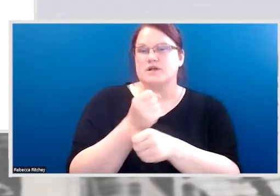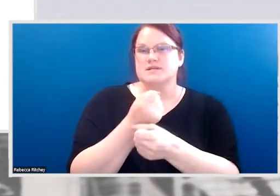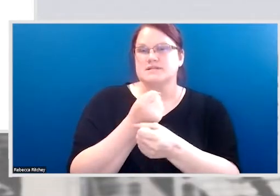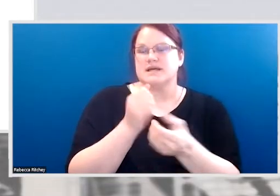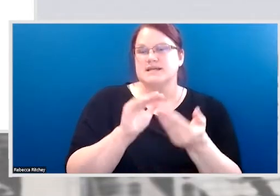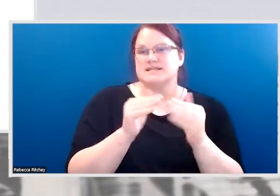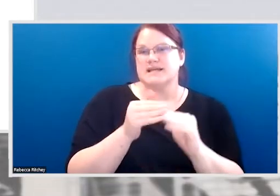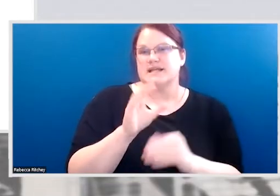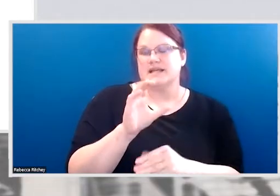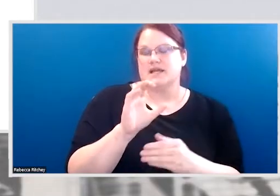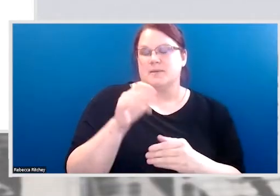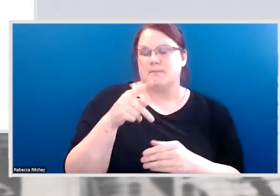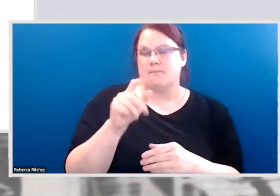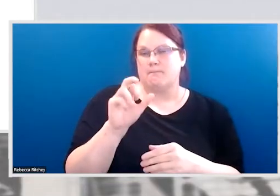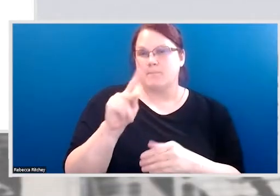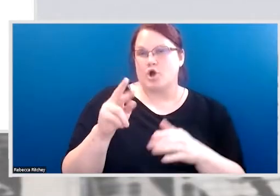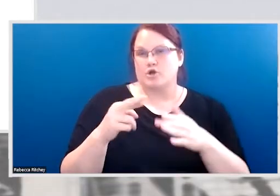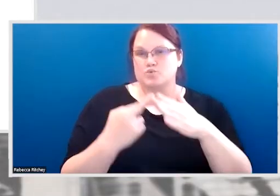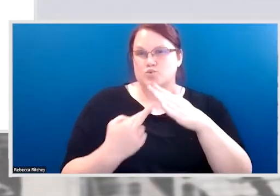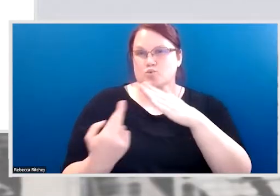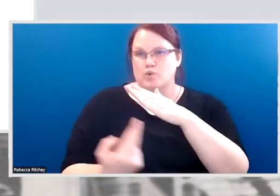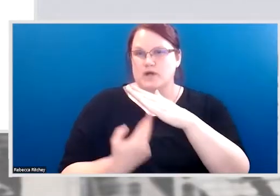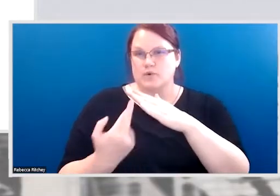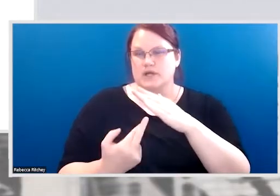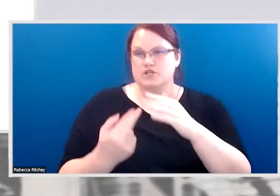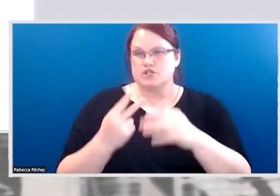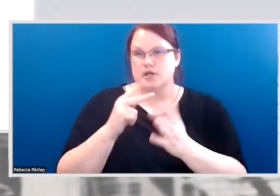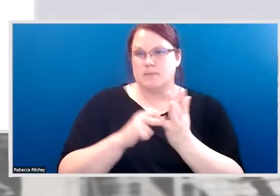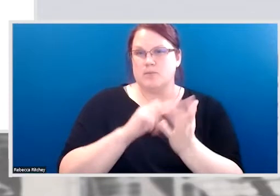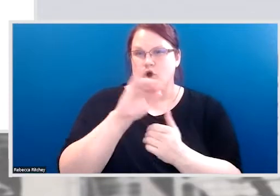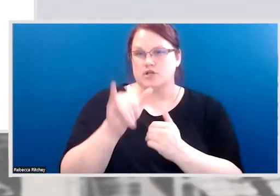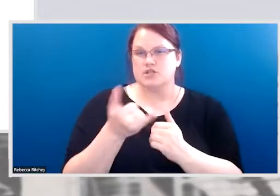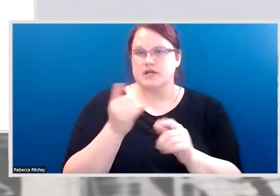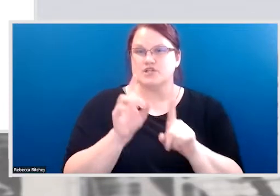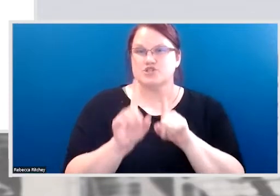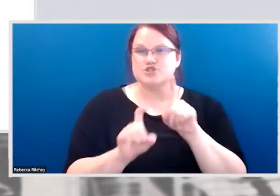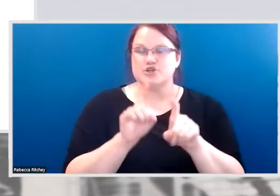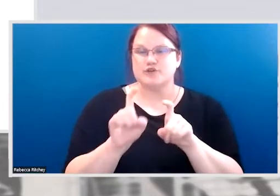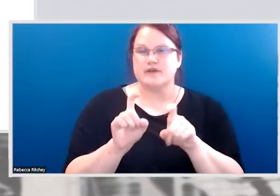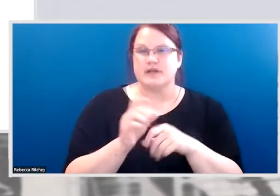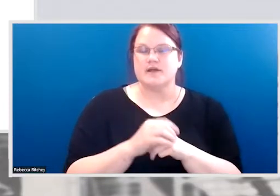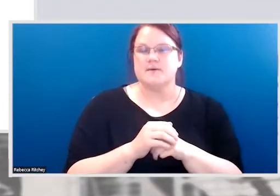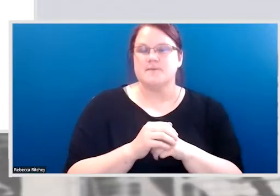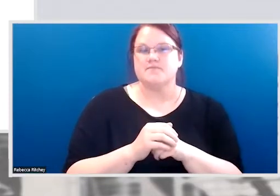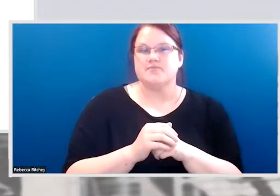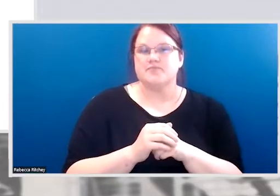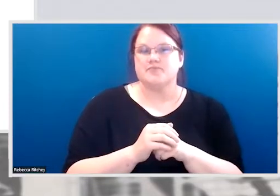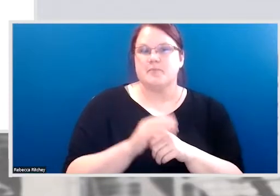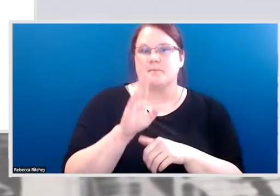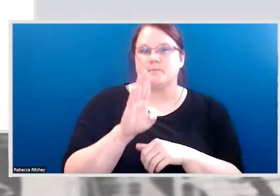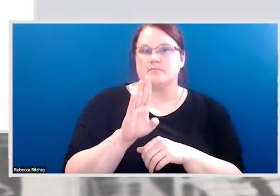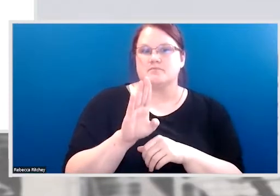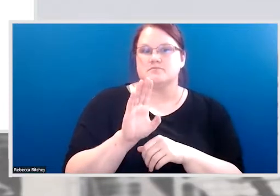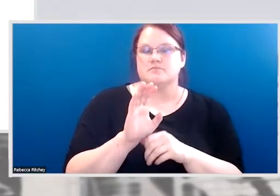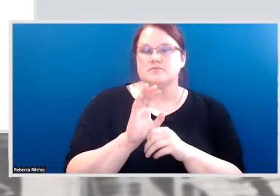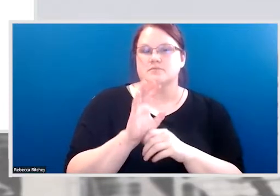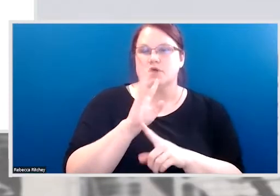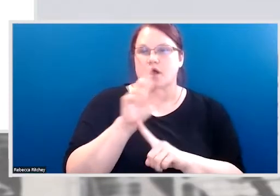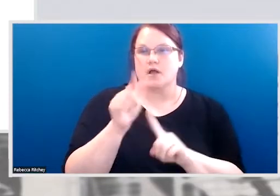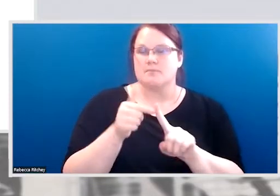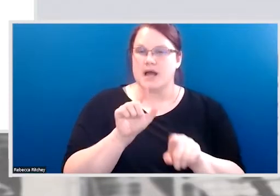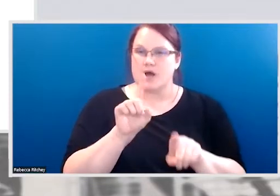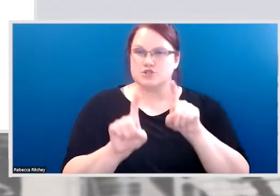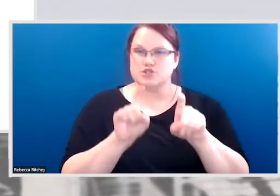on recreation projects. And then we also utilize a survey on our Engage PGH page to solicit your input. We're going to talk about that